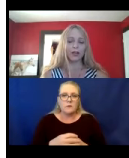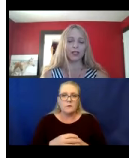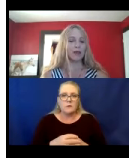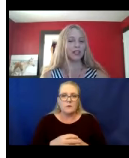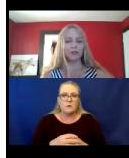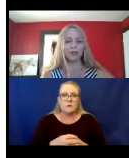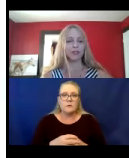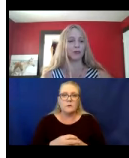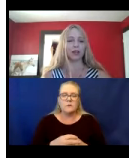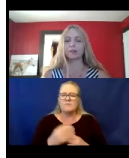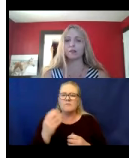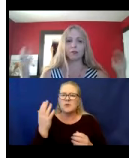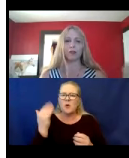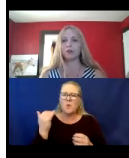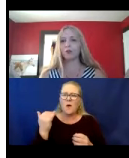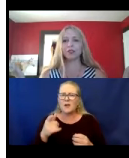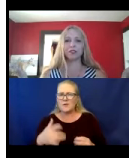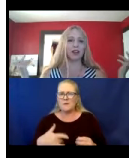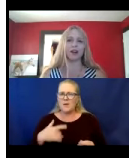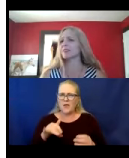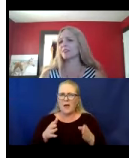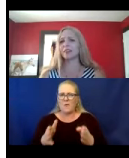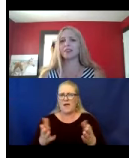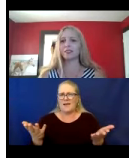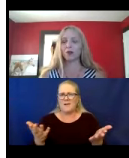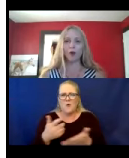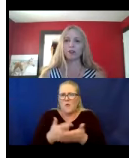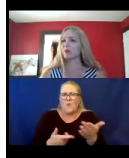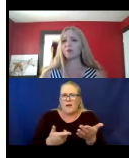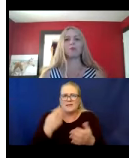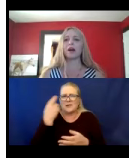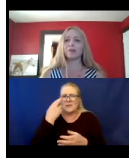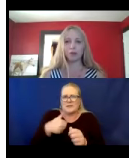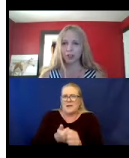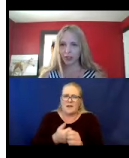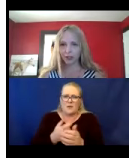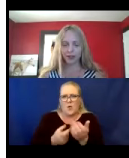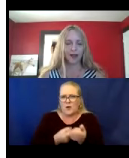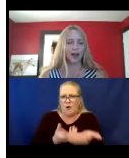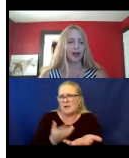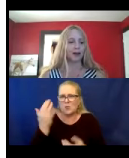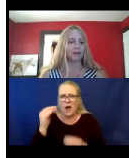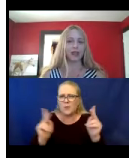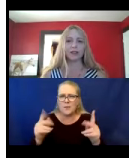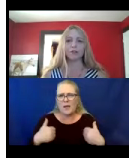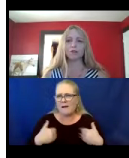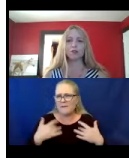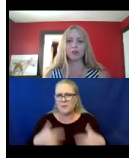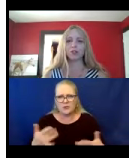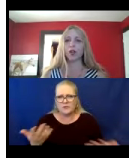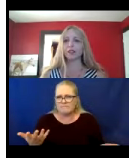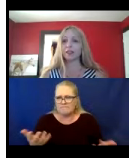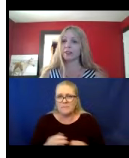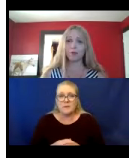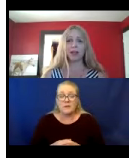So what can make you feel this way? What in the world even causes this? You know, why do some people have depression? I love the first